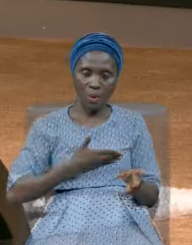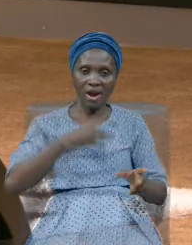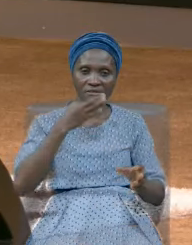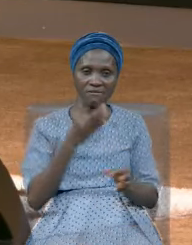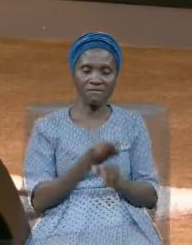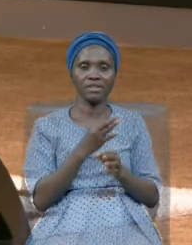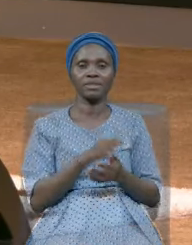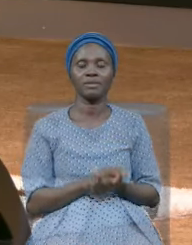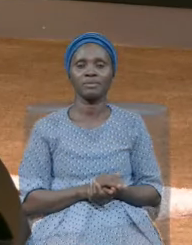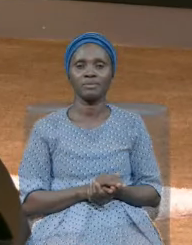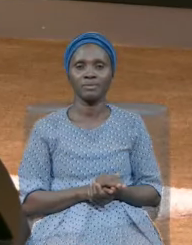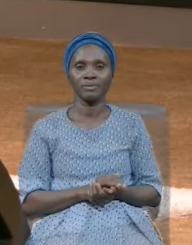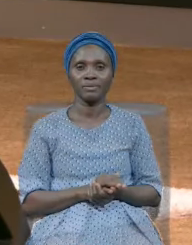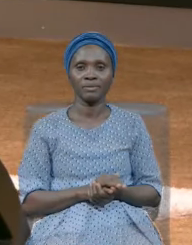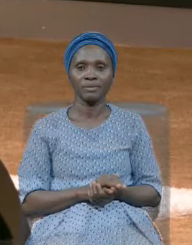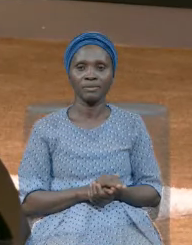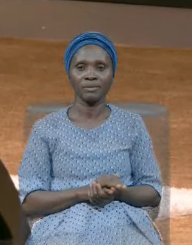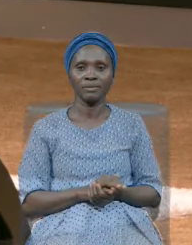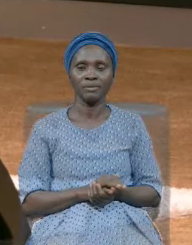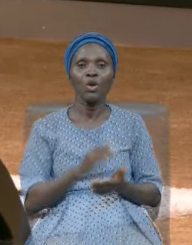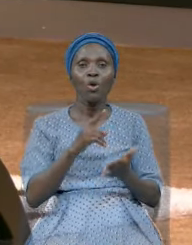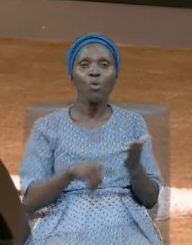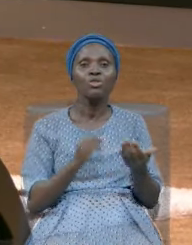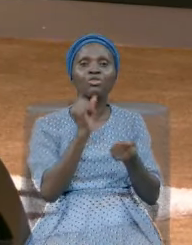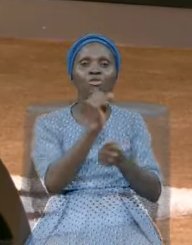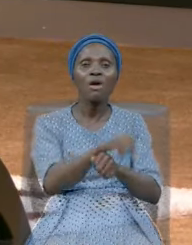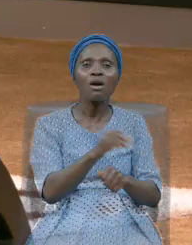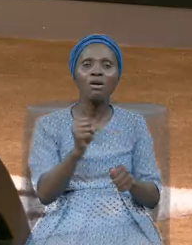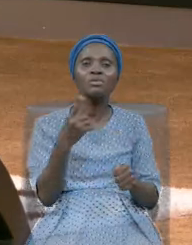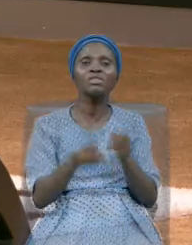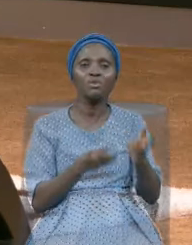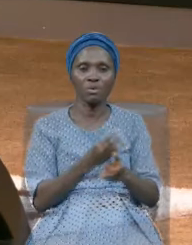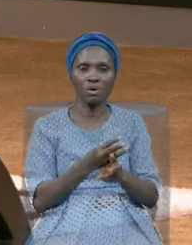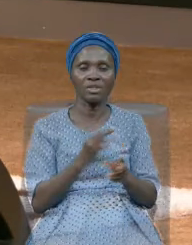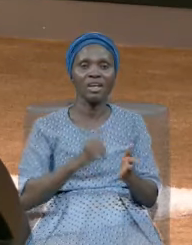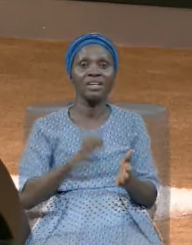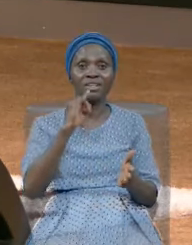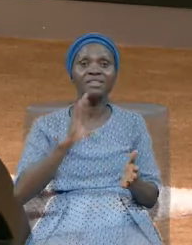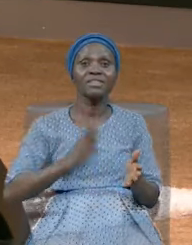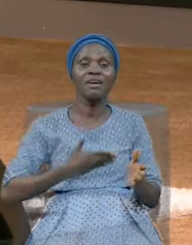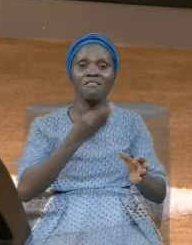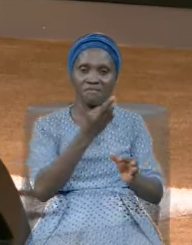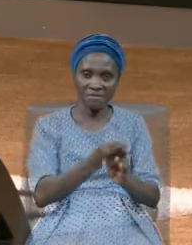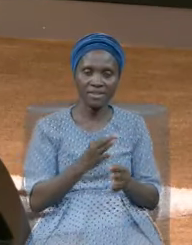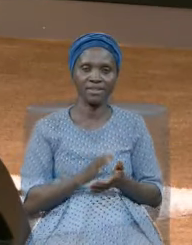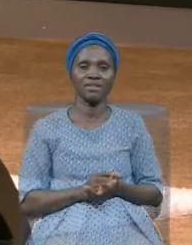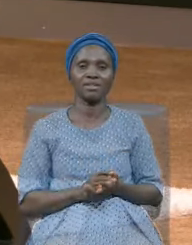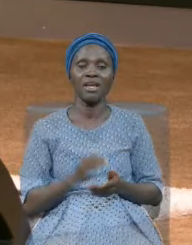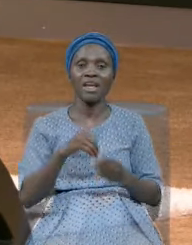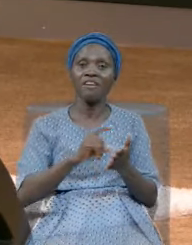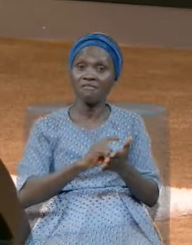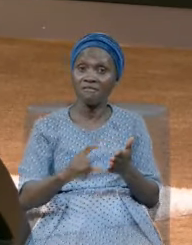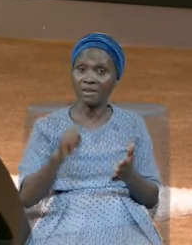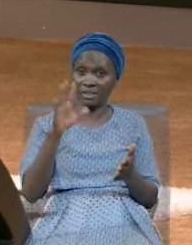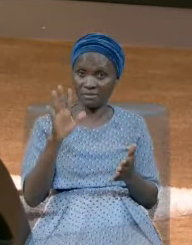our faith. What overcomes the world? Our faith. Look at verse 5. In